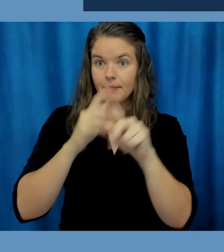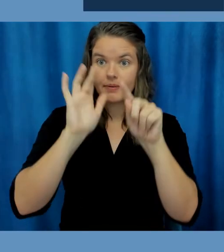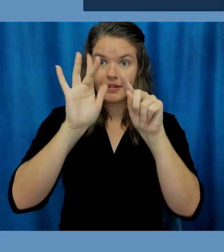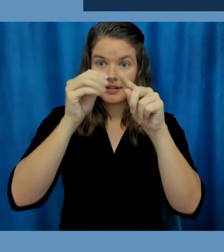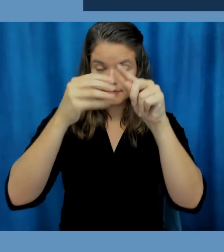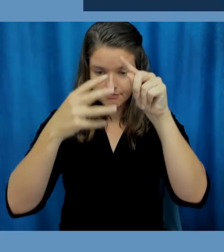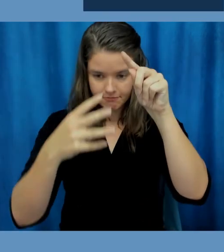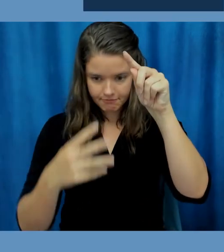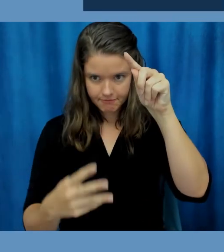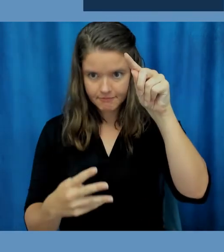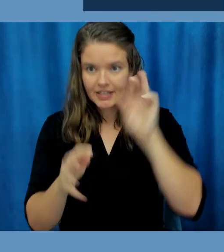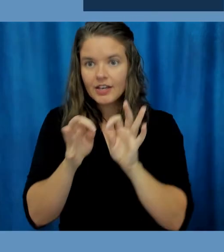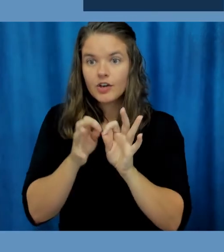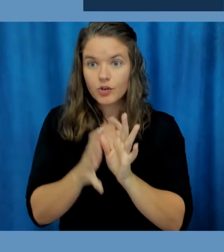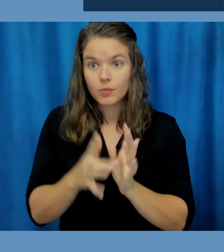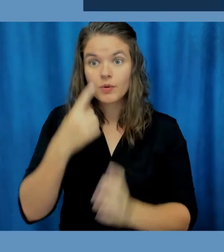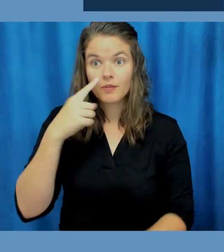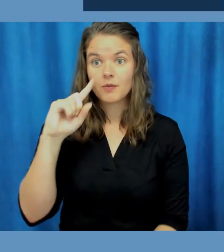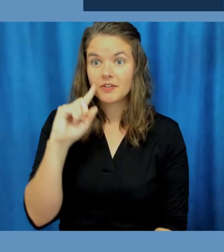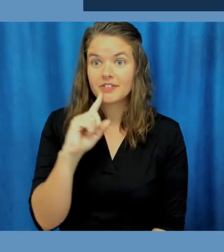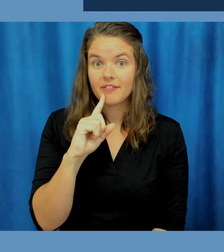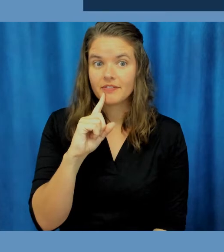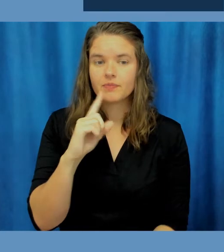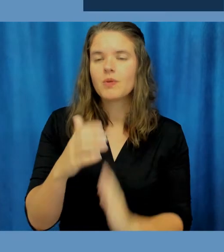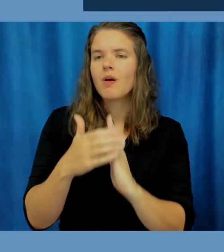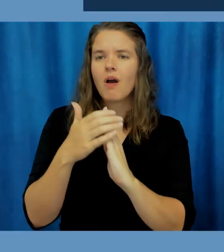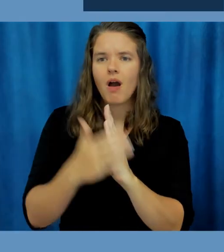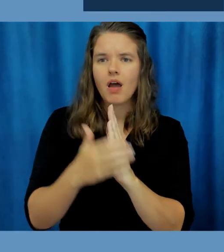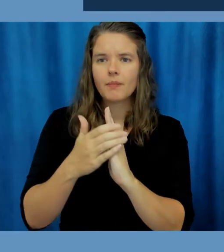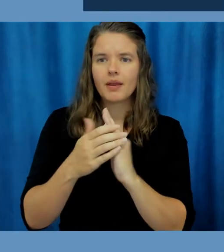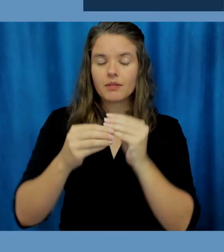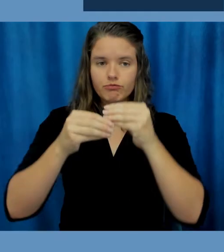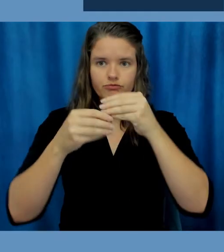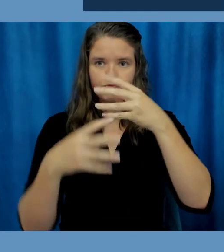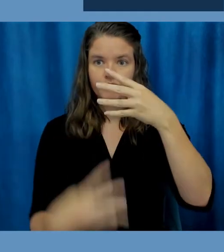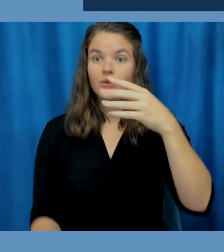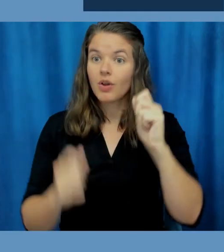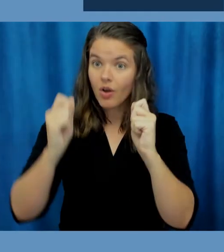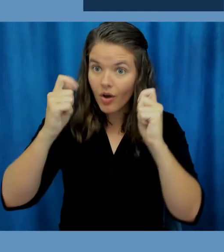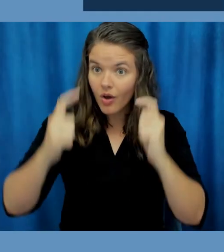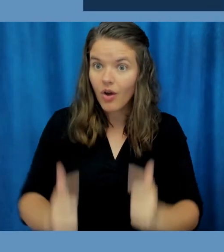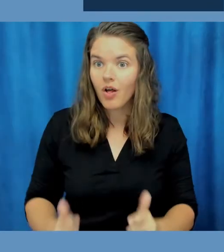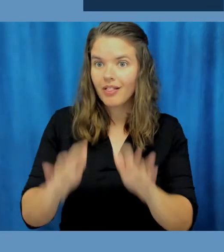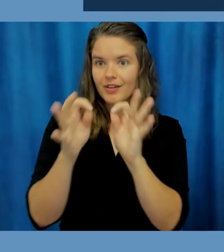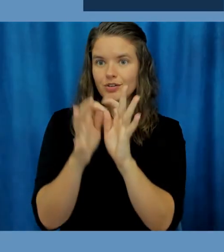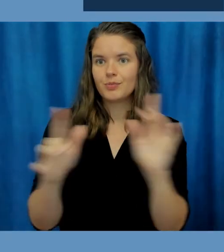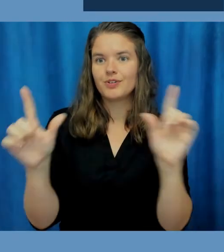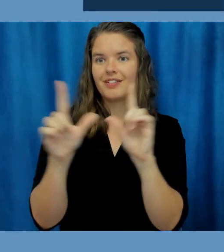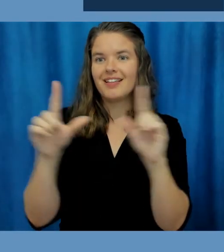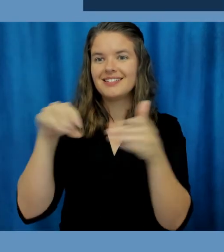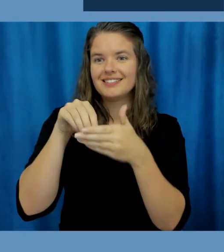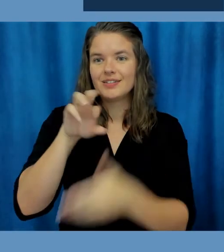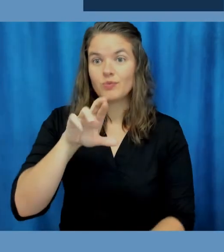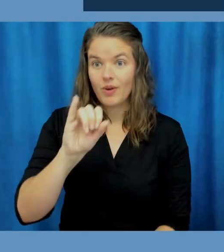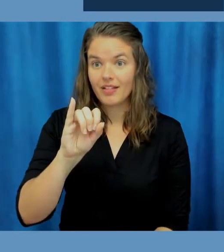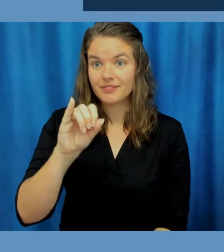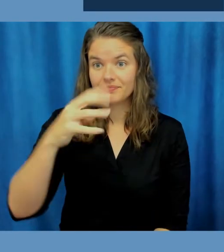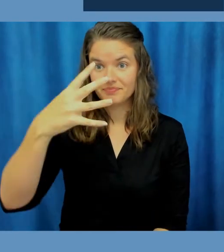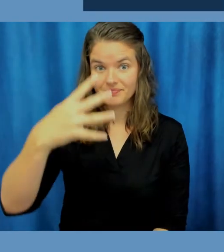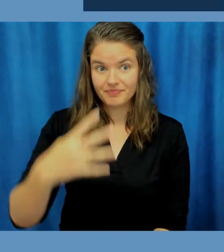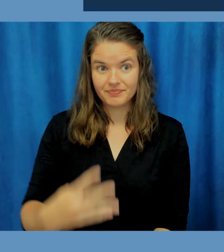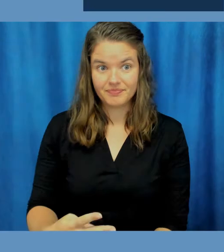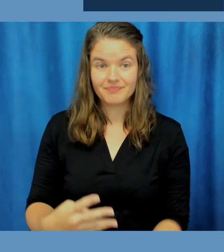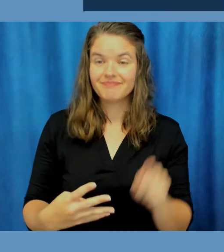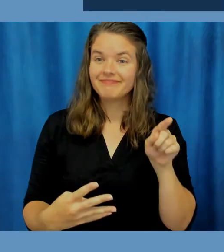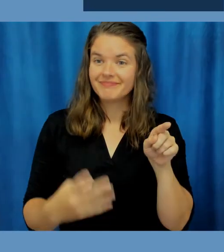down to Interpreters for the Deaf, and it will automatically pre-populate all of the interpreters that are licensed in Rhode Island.